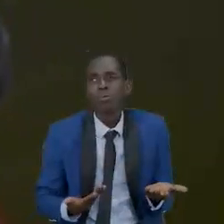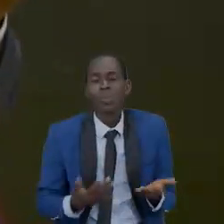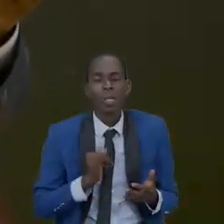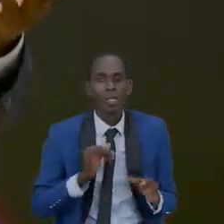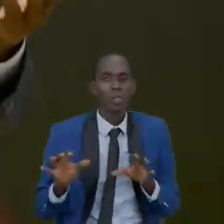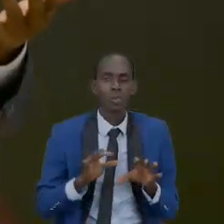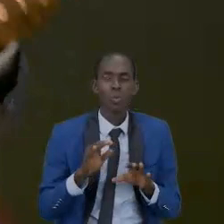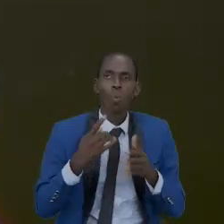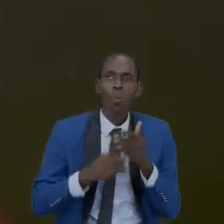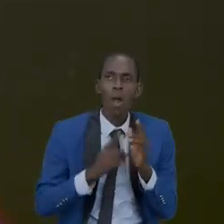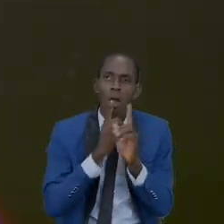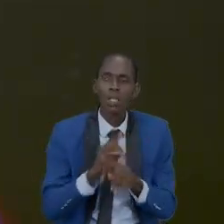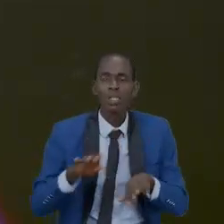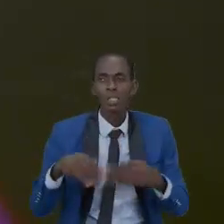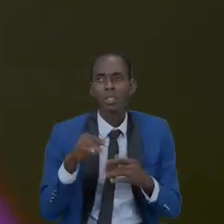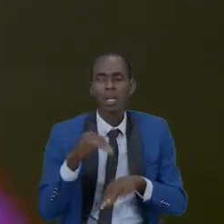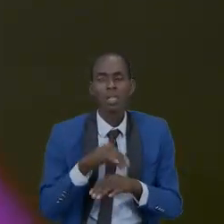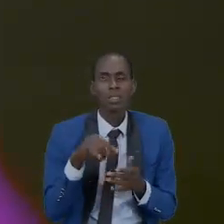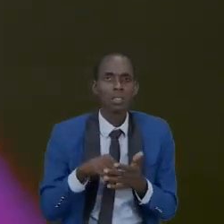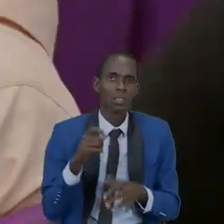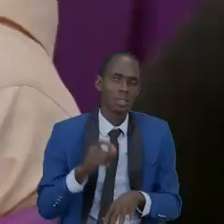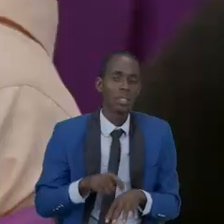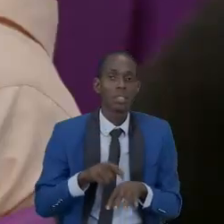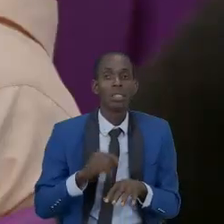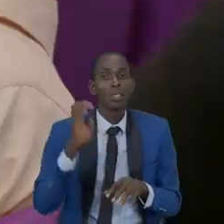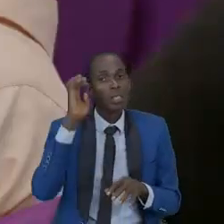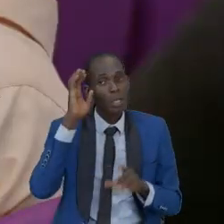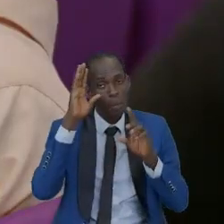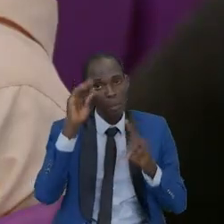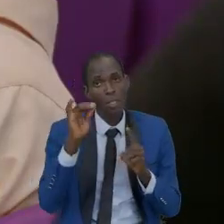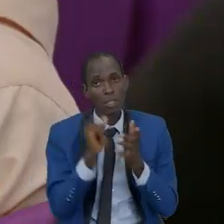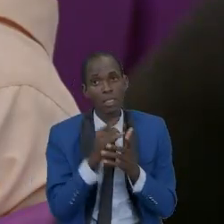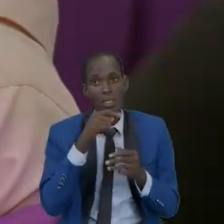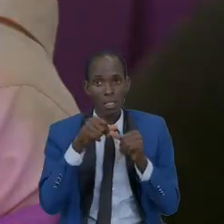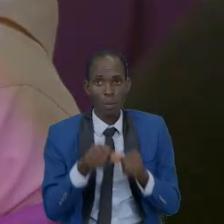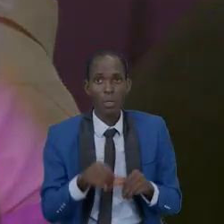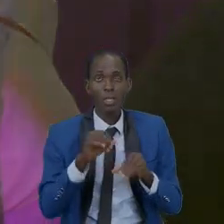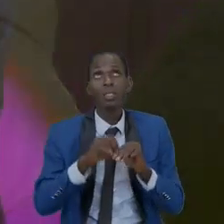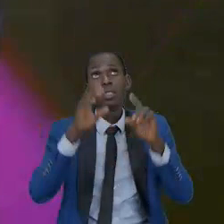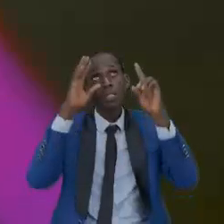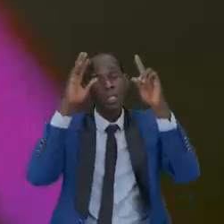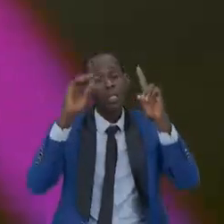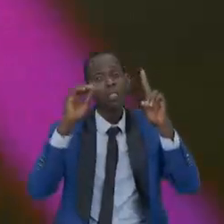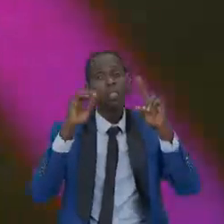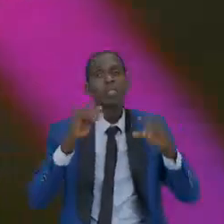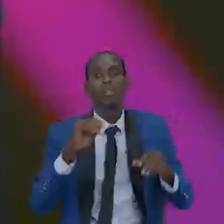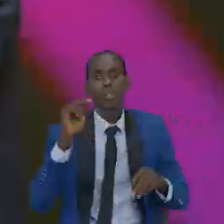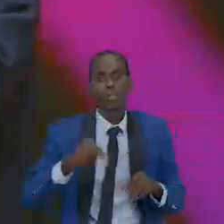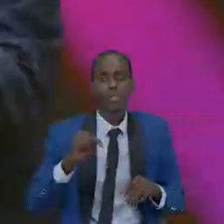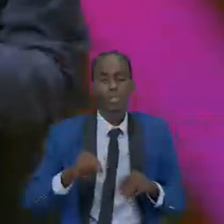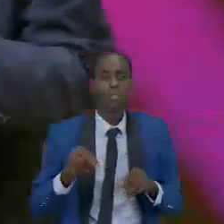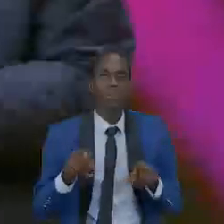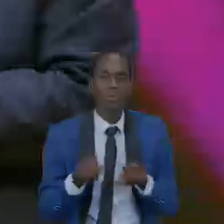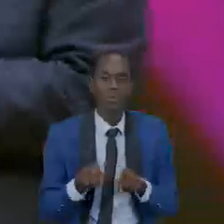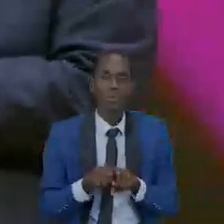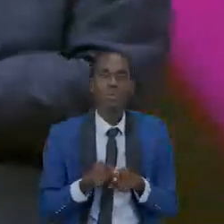time? What direction shall I go at this time? He that says, he abideth in him, ought himself also